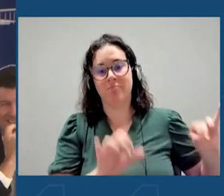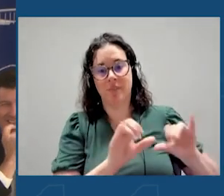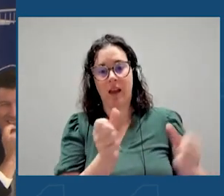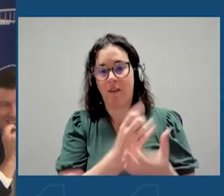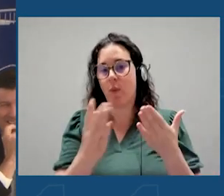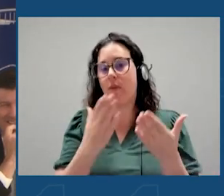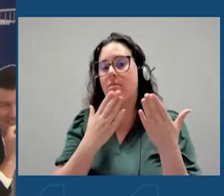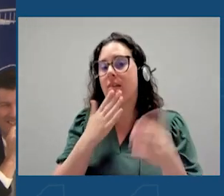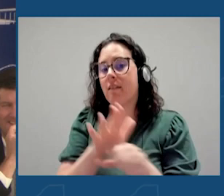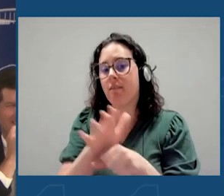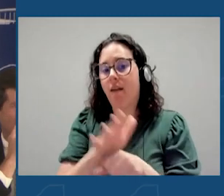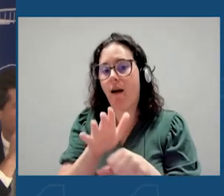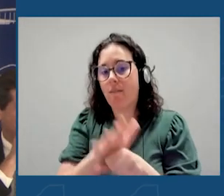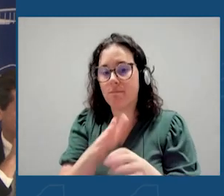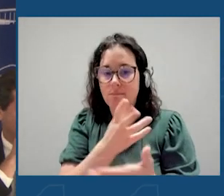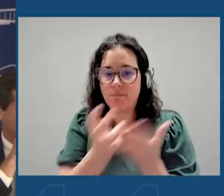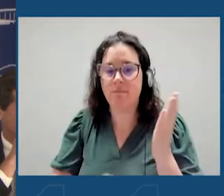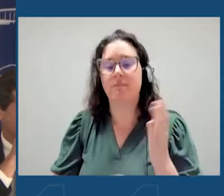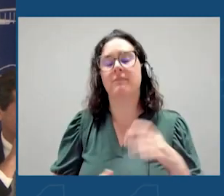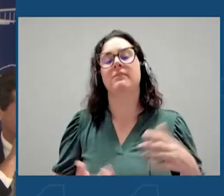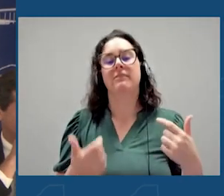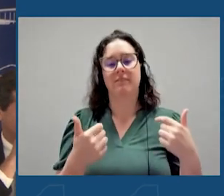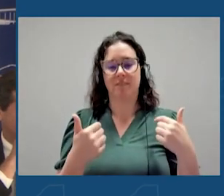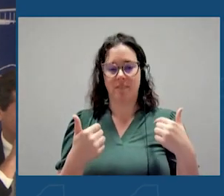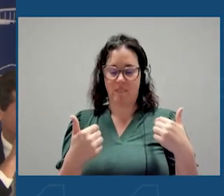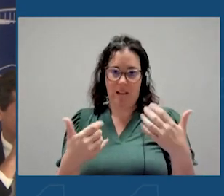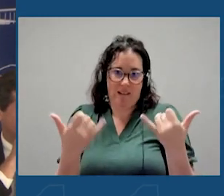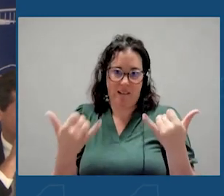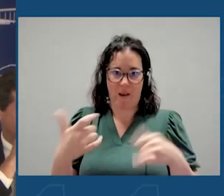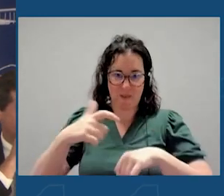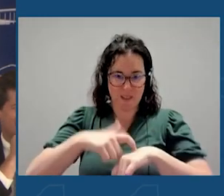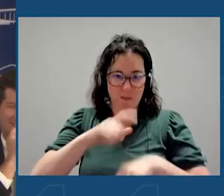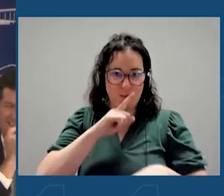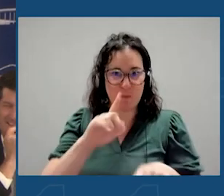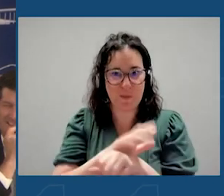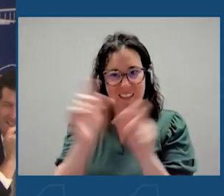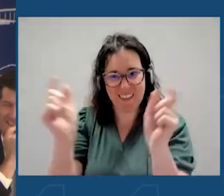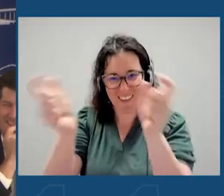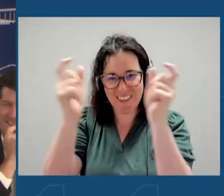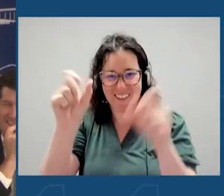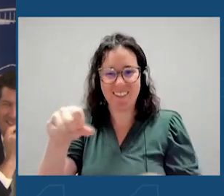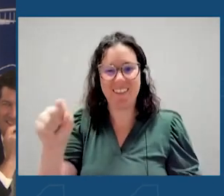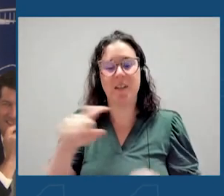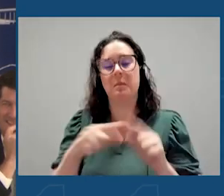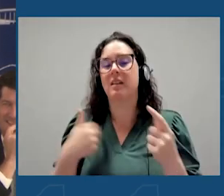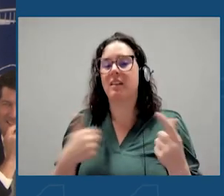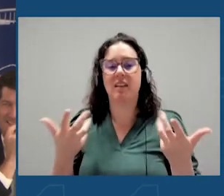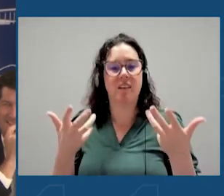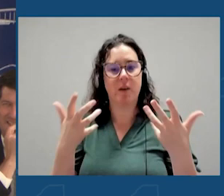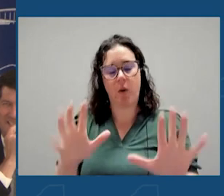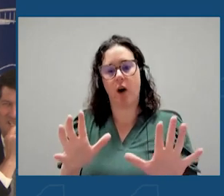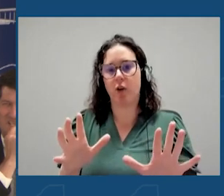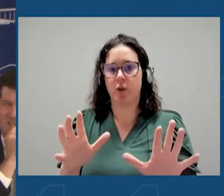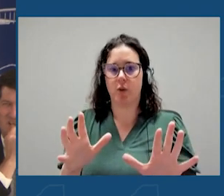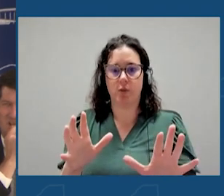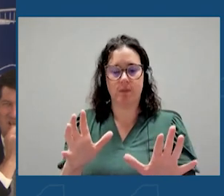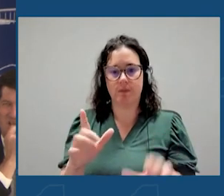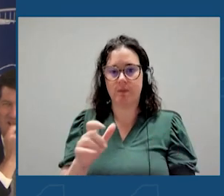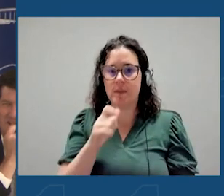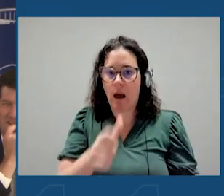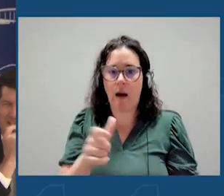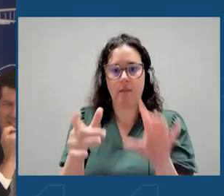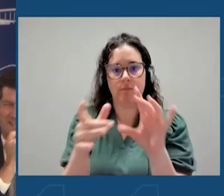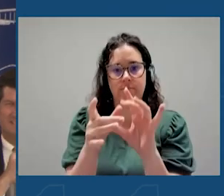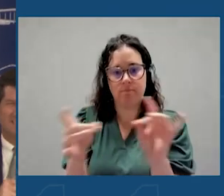properly, and it's really time to really celebrate. But I didn't want to let it go without thanking a few